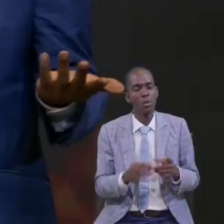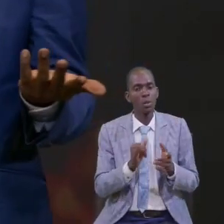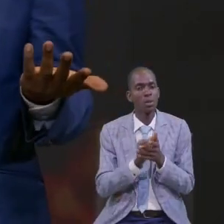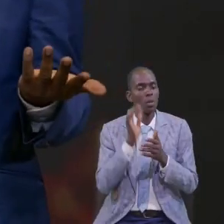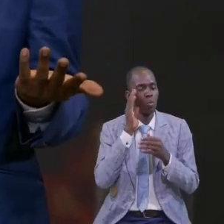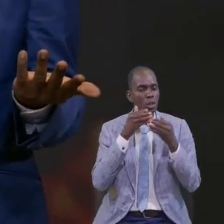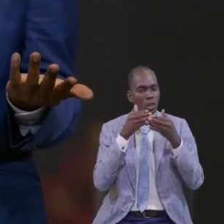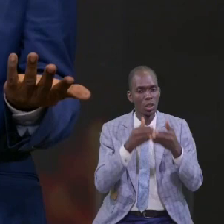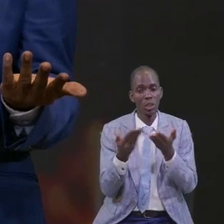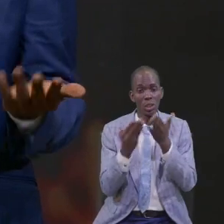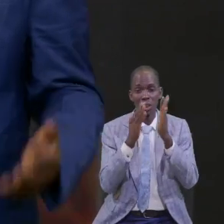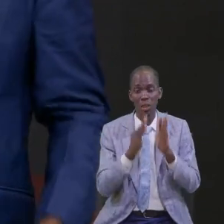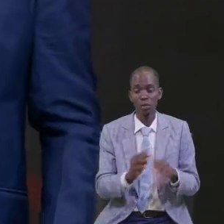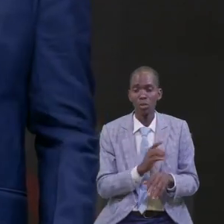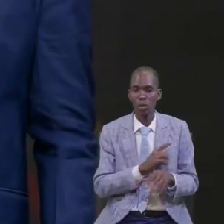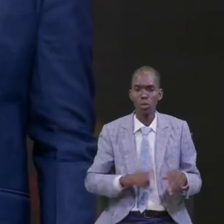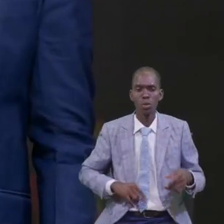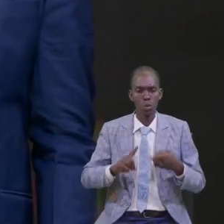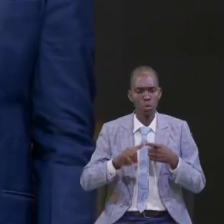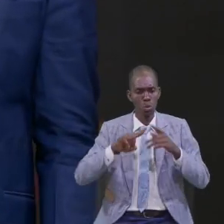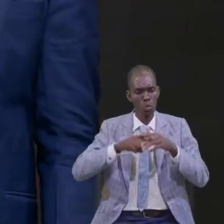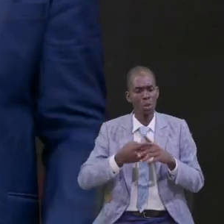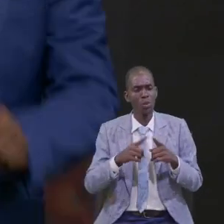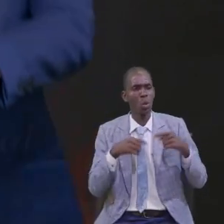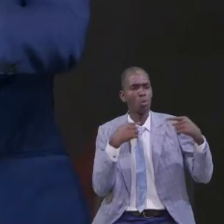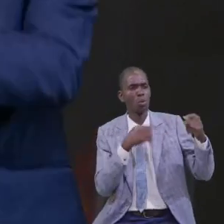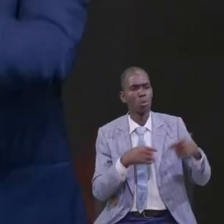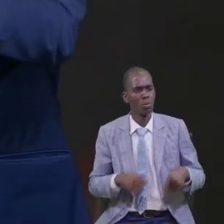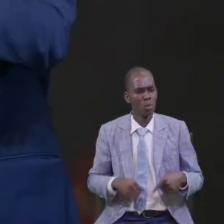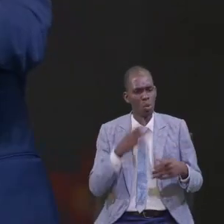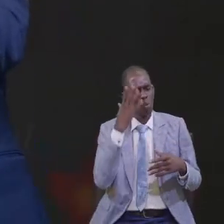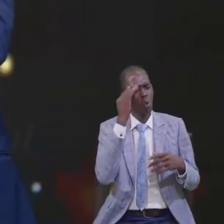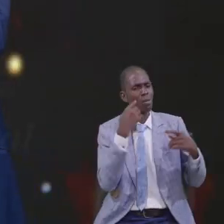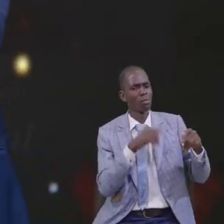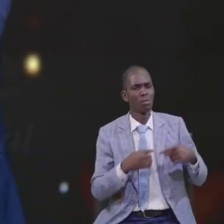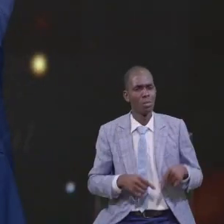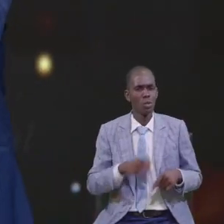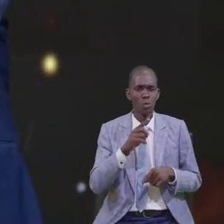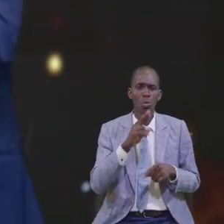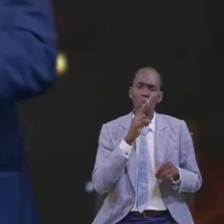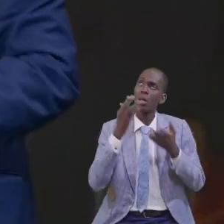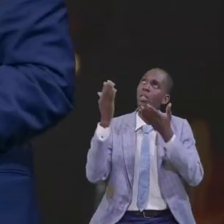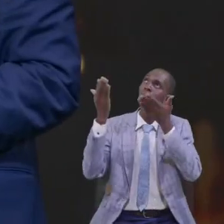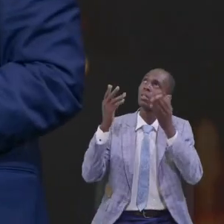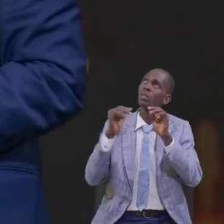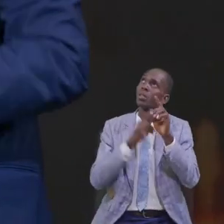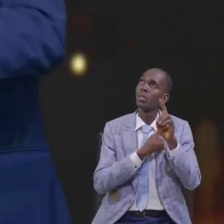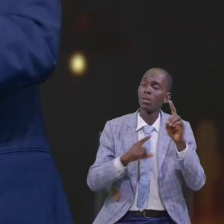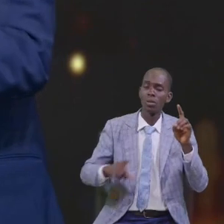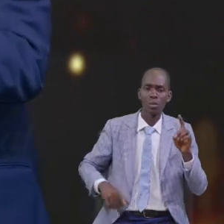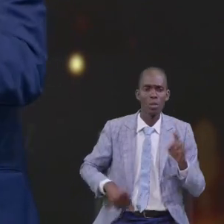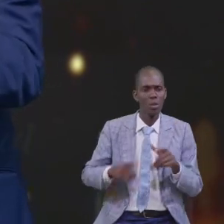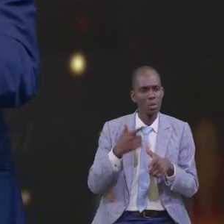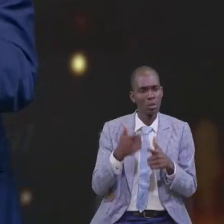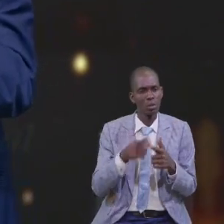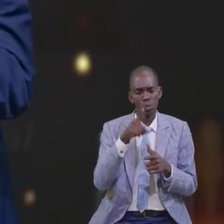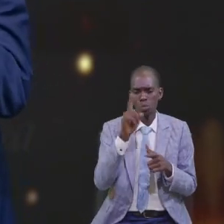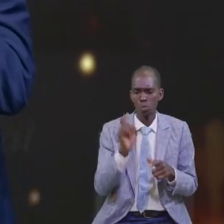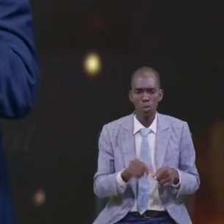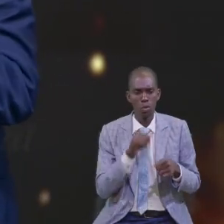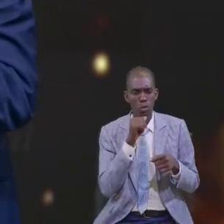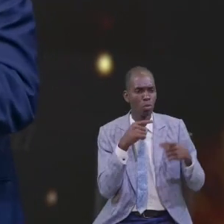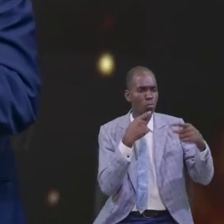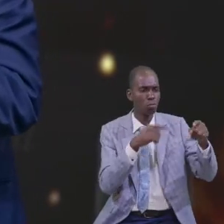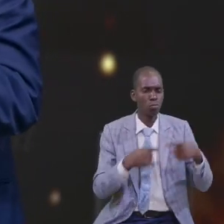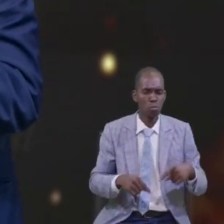strive. What's he striving for? He's serving the Lord. Positively, the servant of the Lord must not strive, but